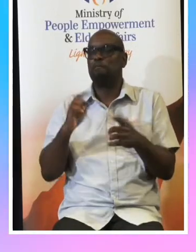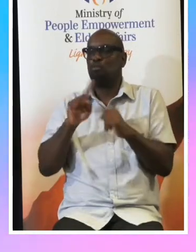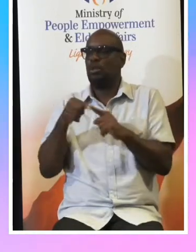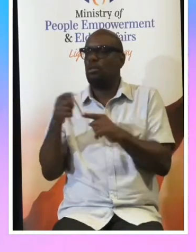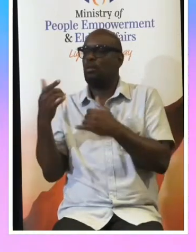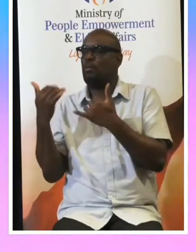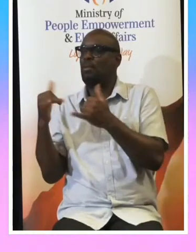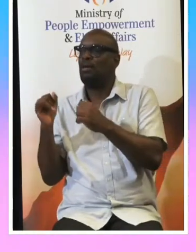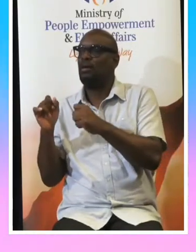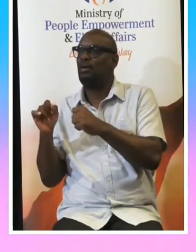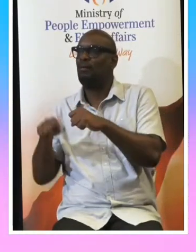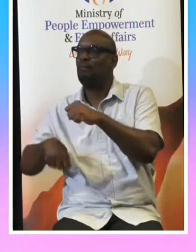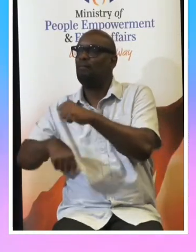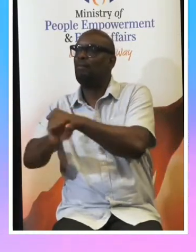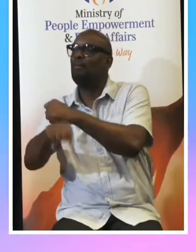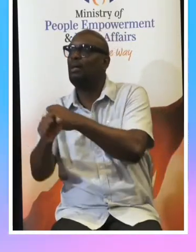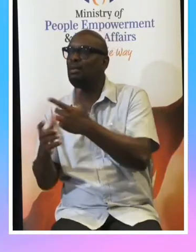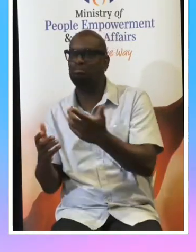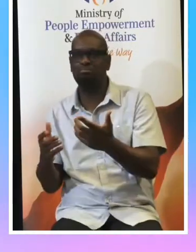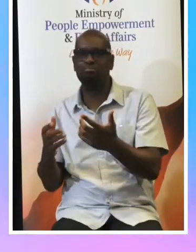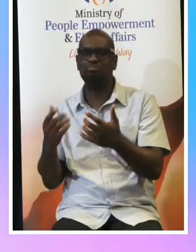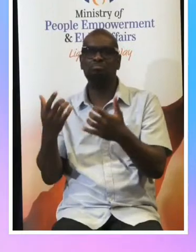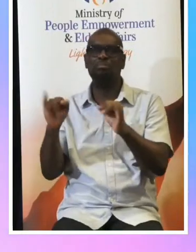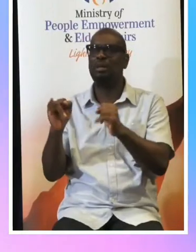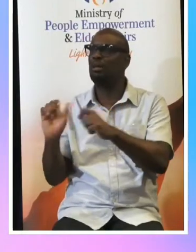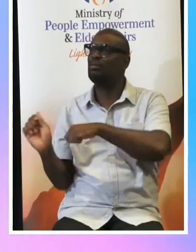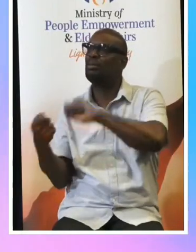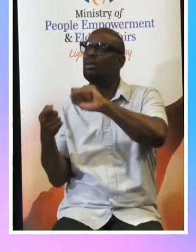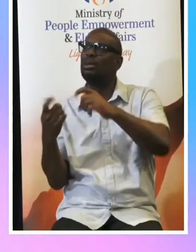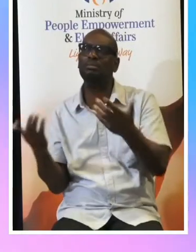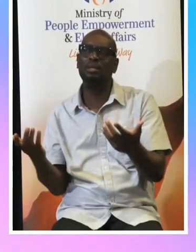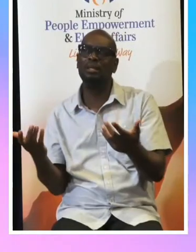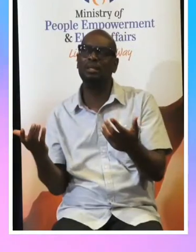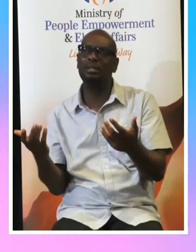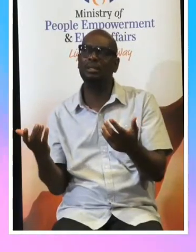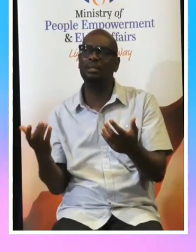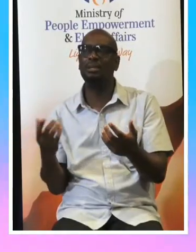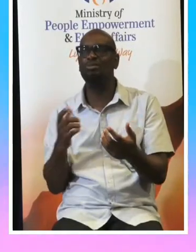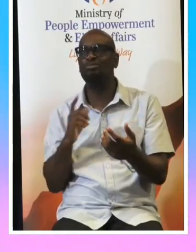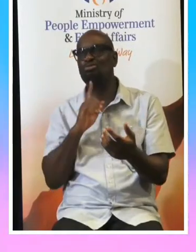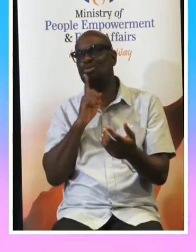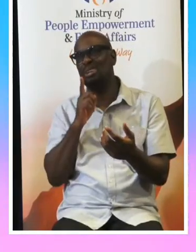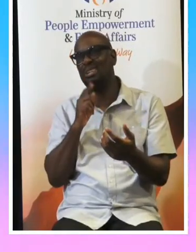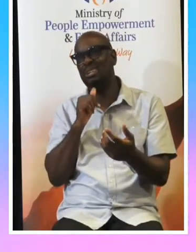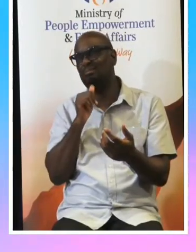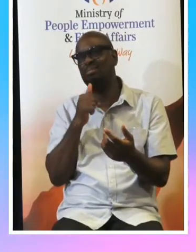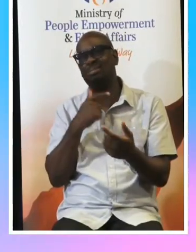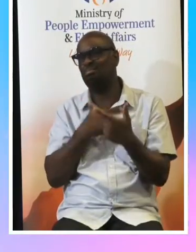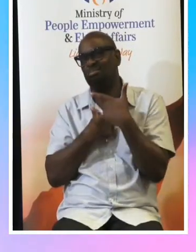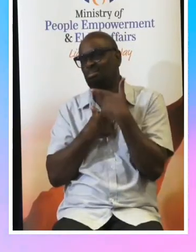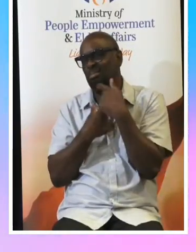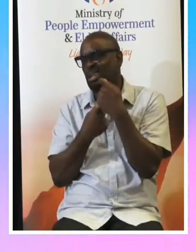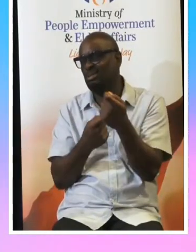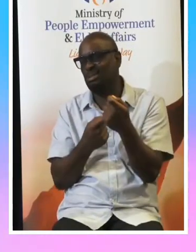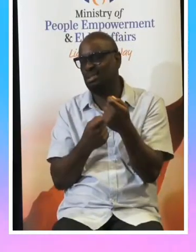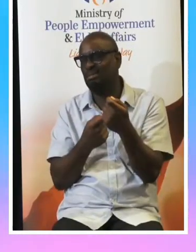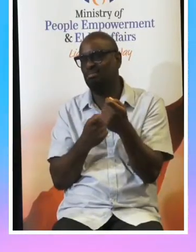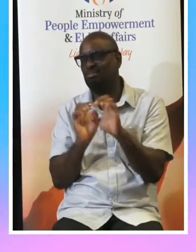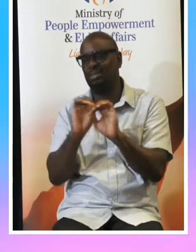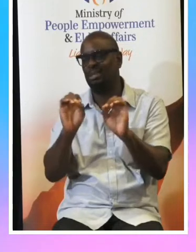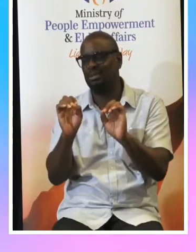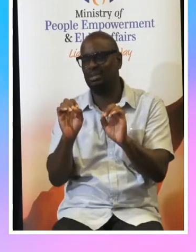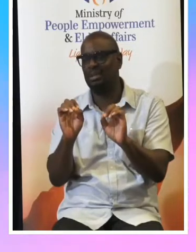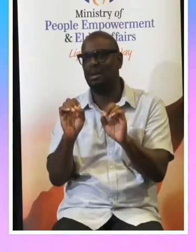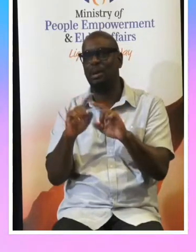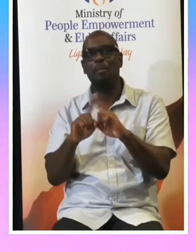or cricket, and I was never interested in either of the two exercises, I don't know